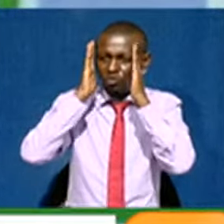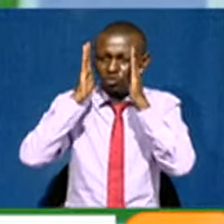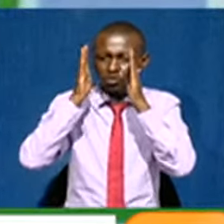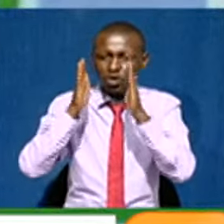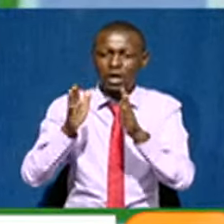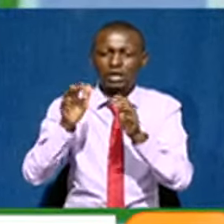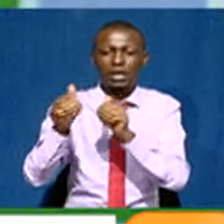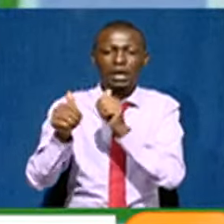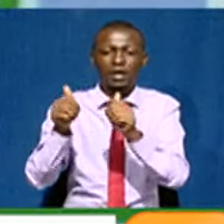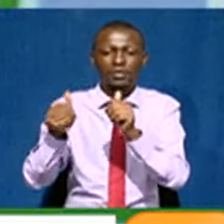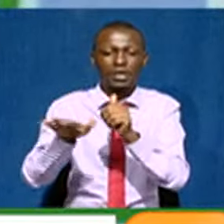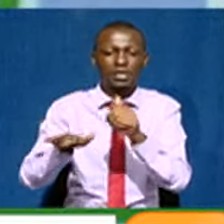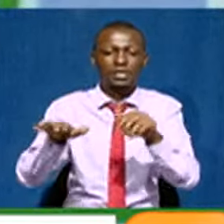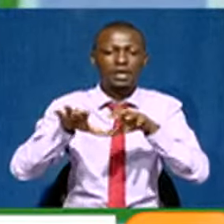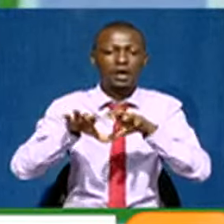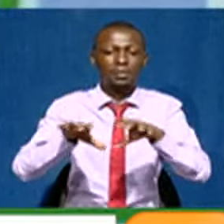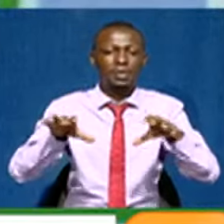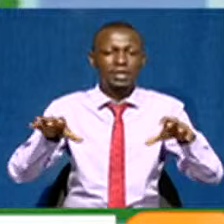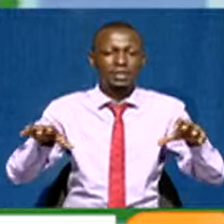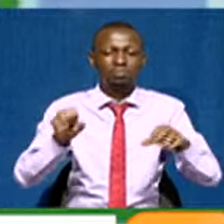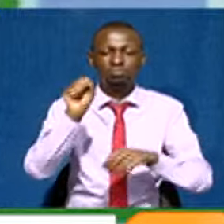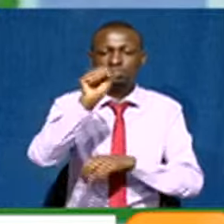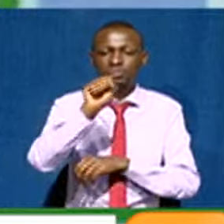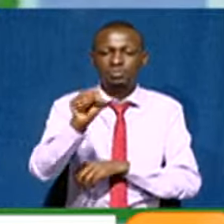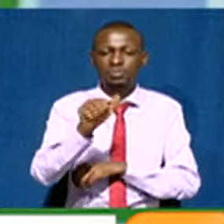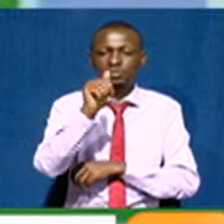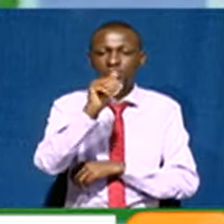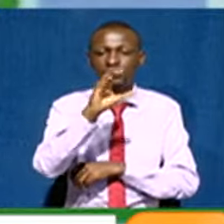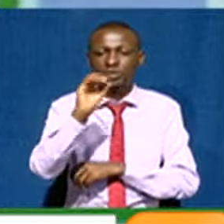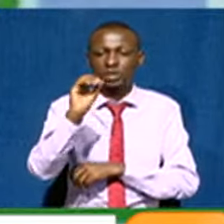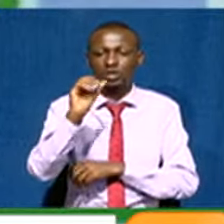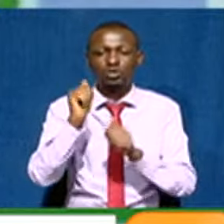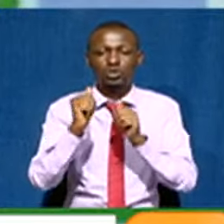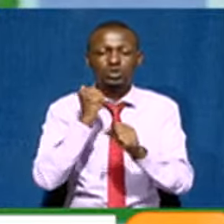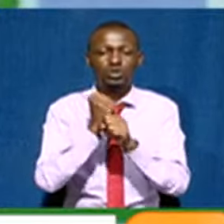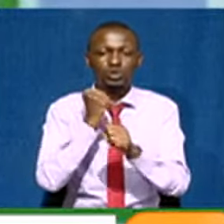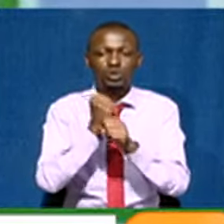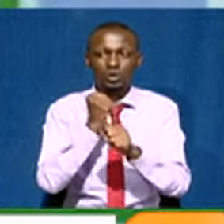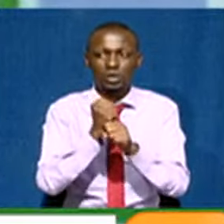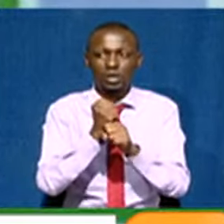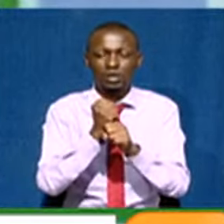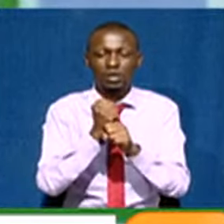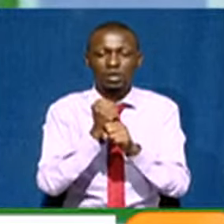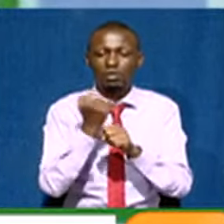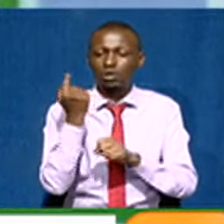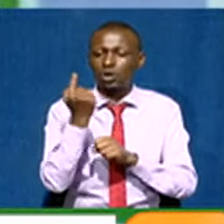have disrupted that SACCO model in the context of only not focusing on